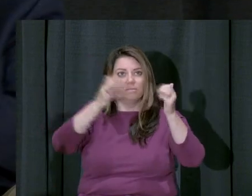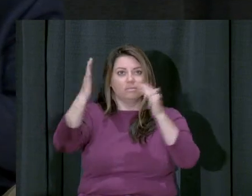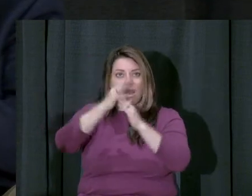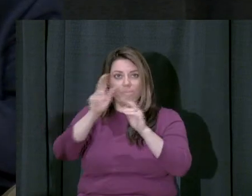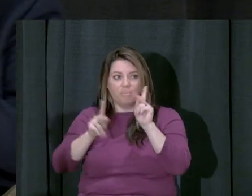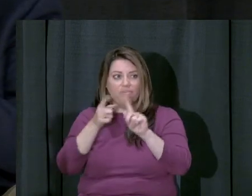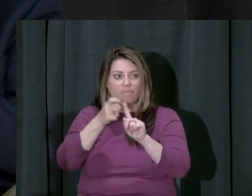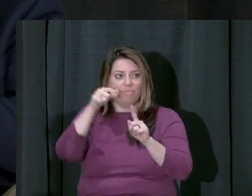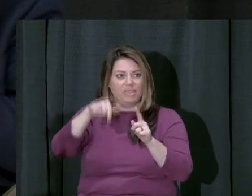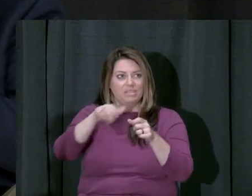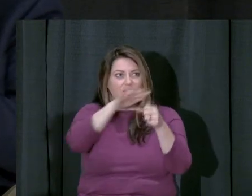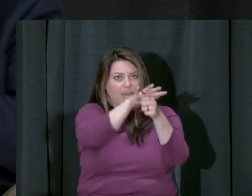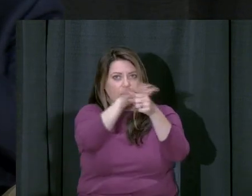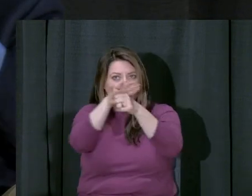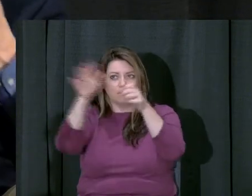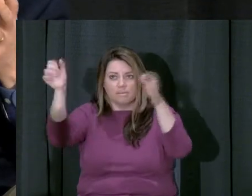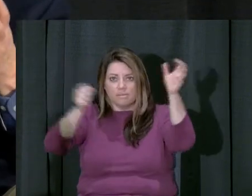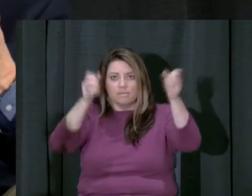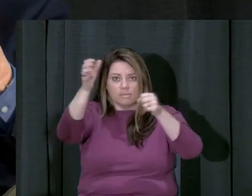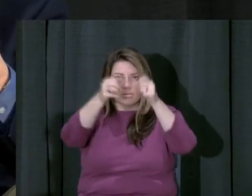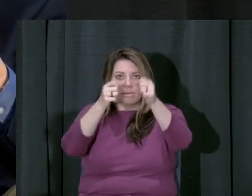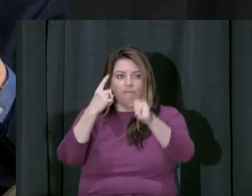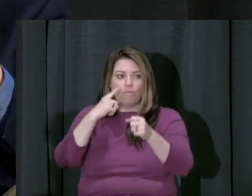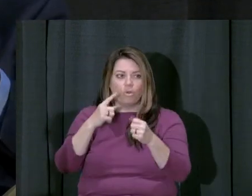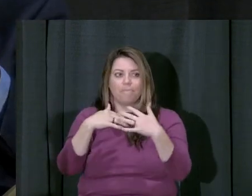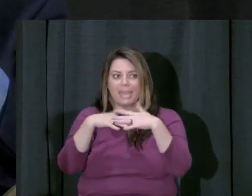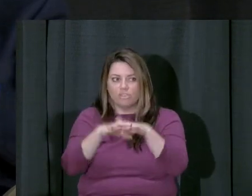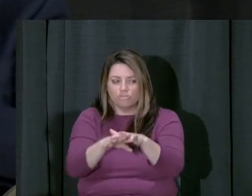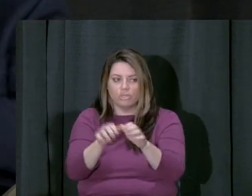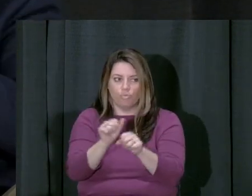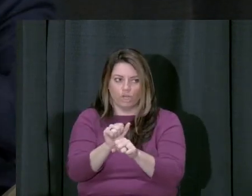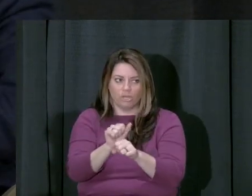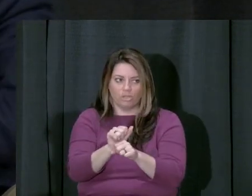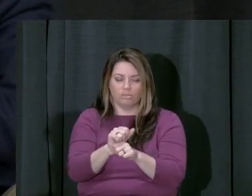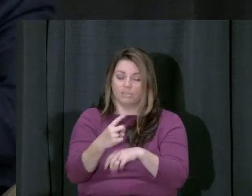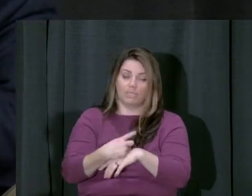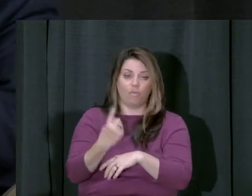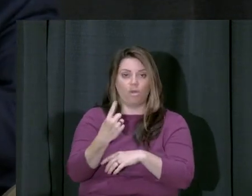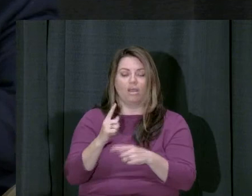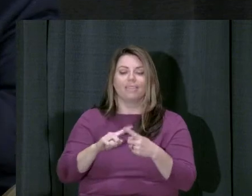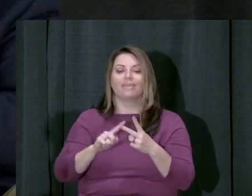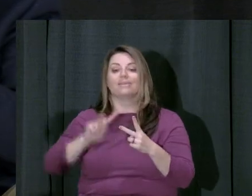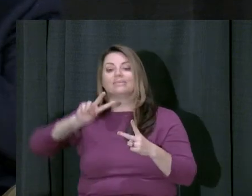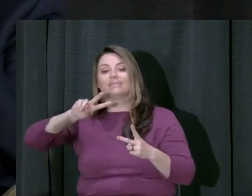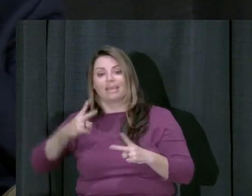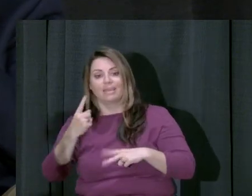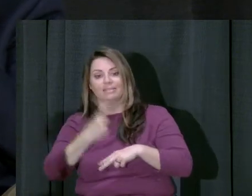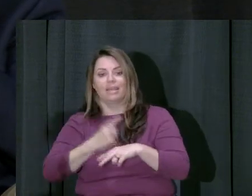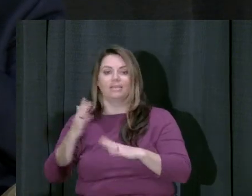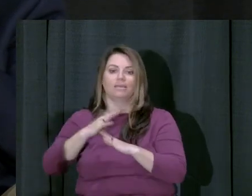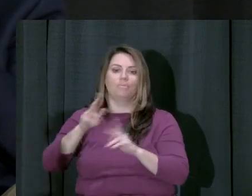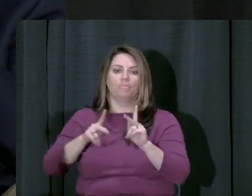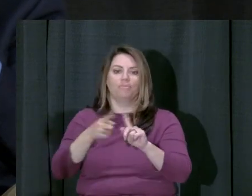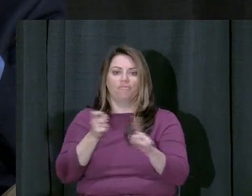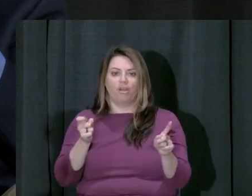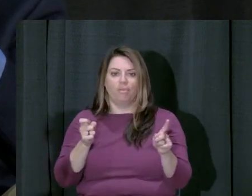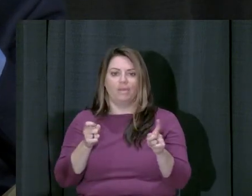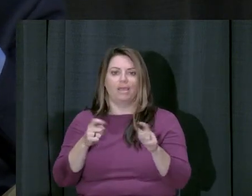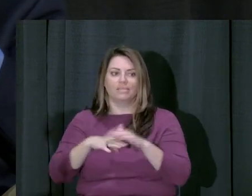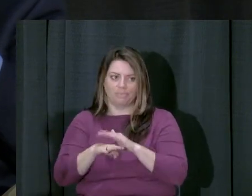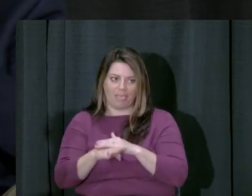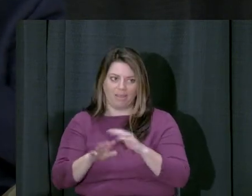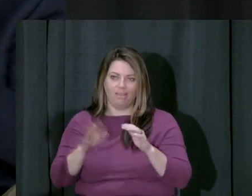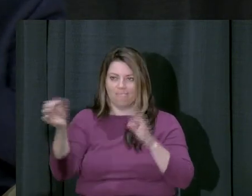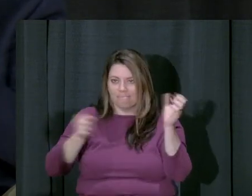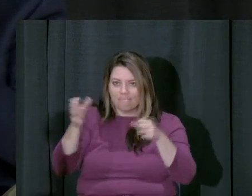each of these areas from mainstream work on day one, and then the second day, the top people in accessibility. And we asked